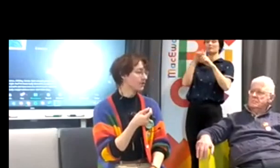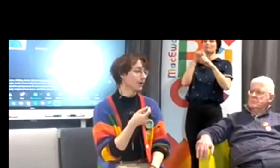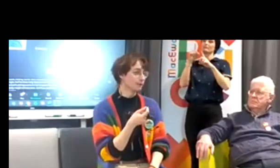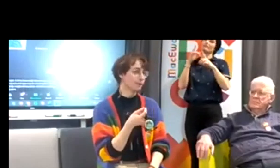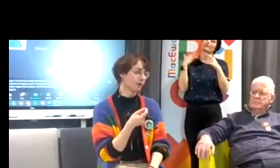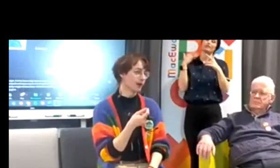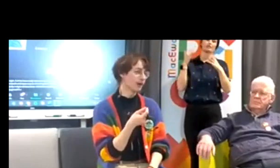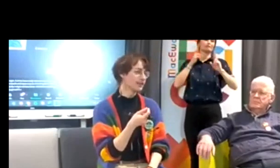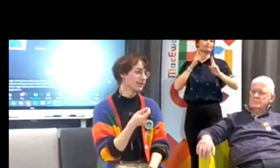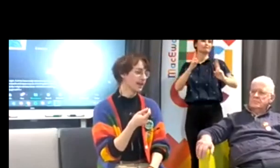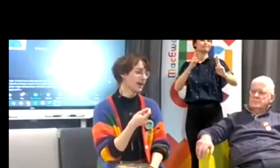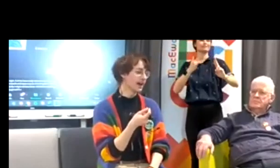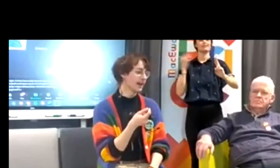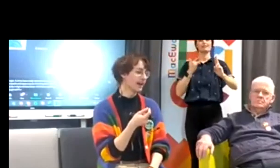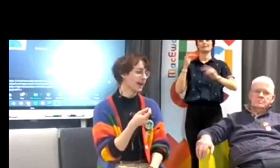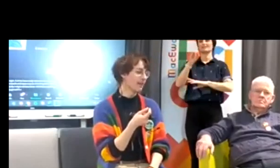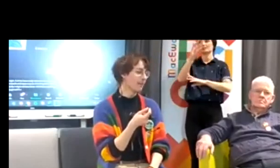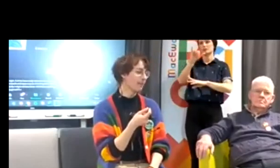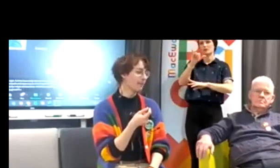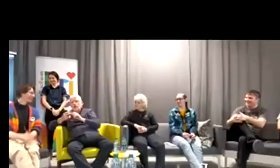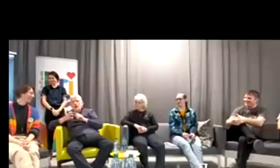and joyful for.